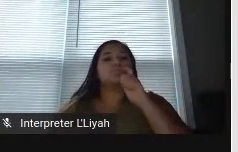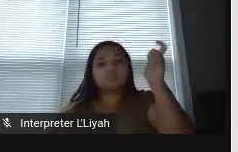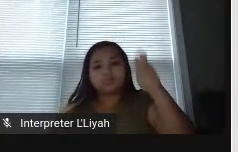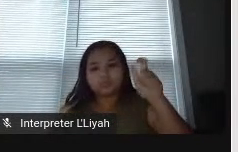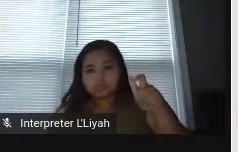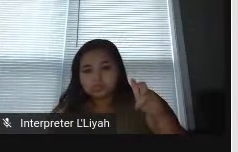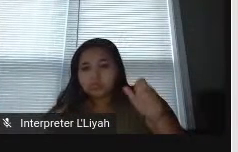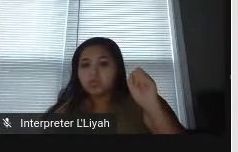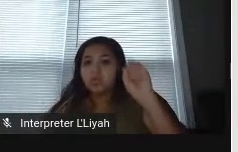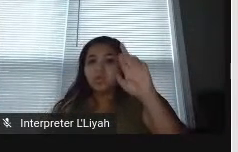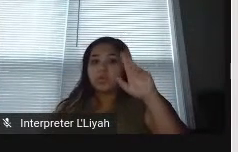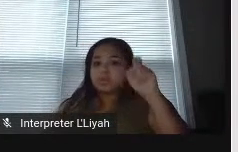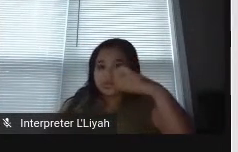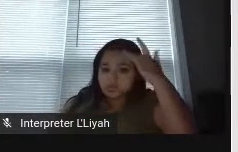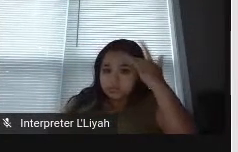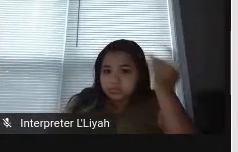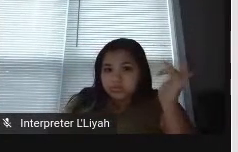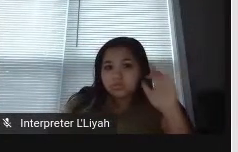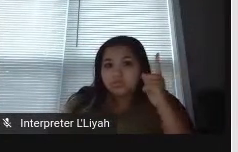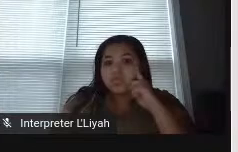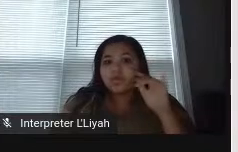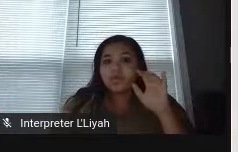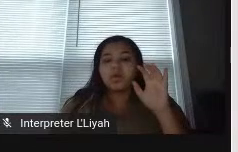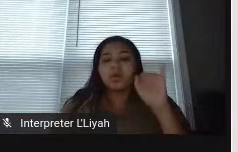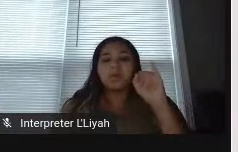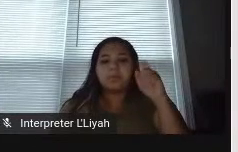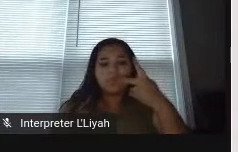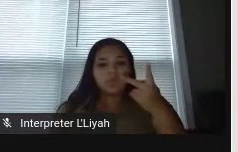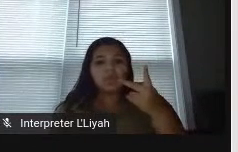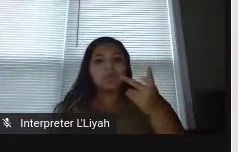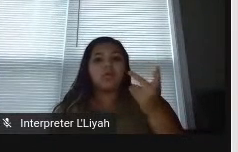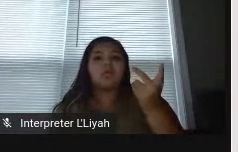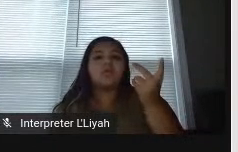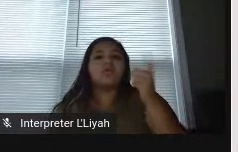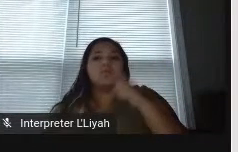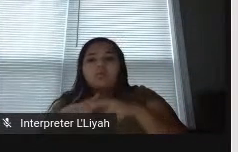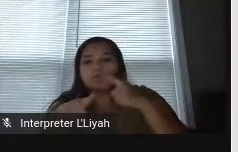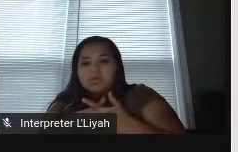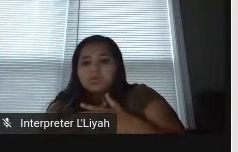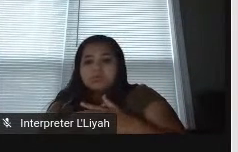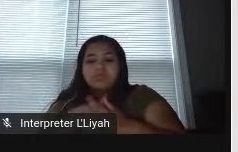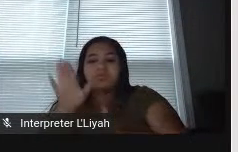the child is eligible for an IEP. Then the